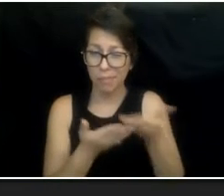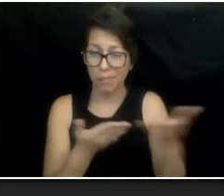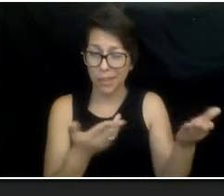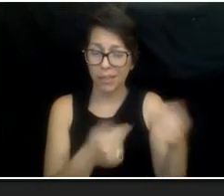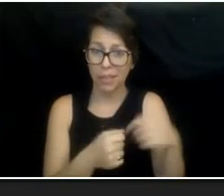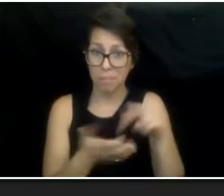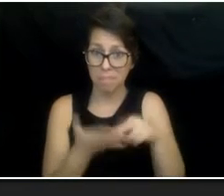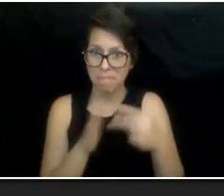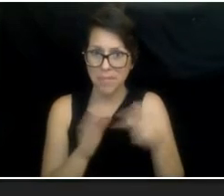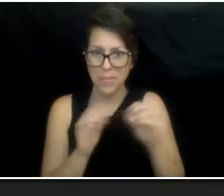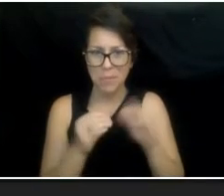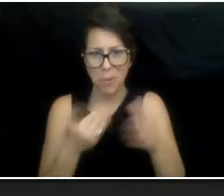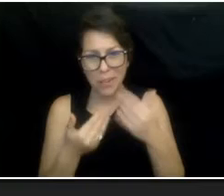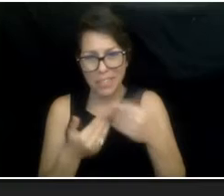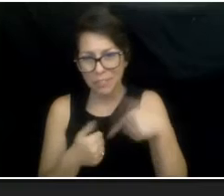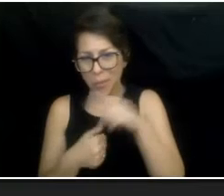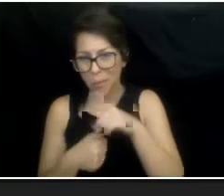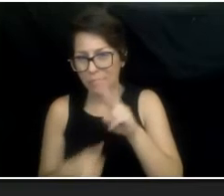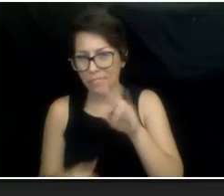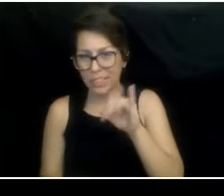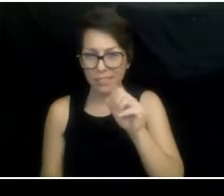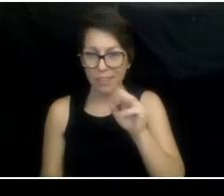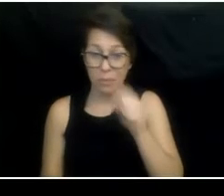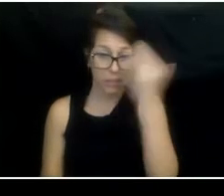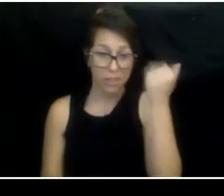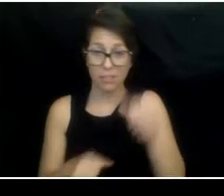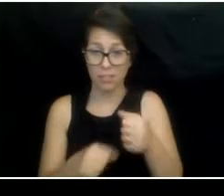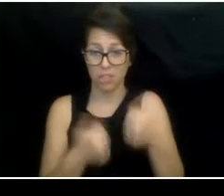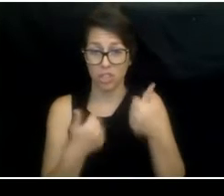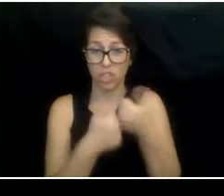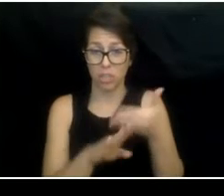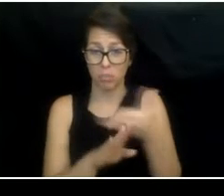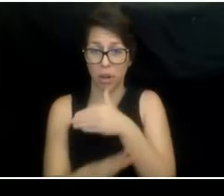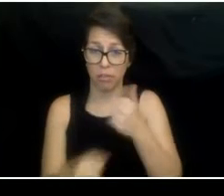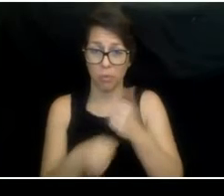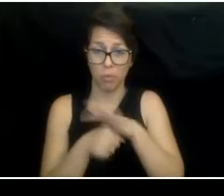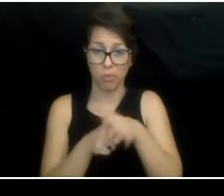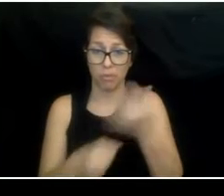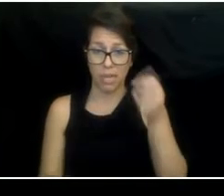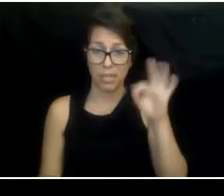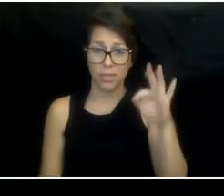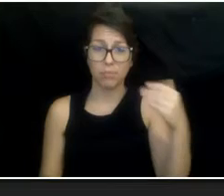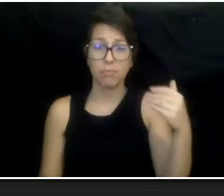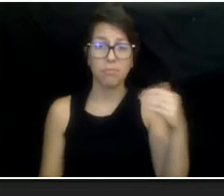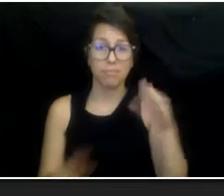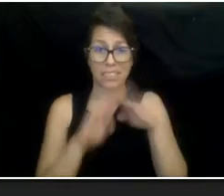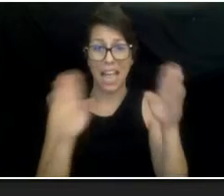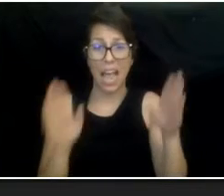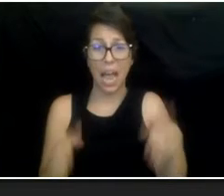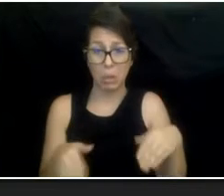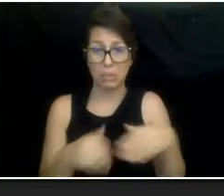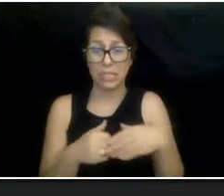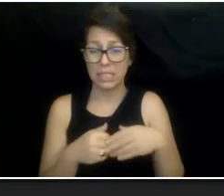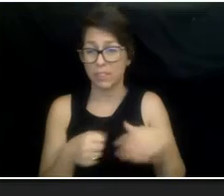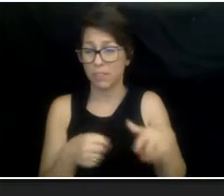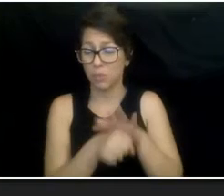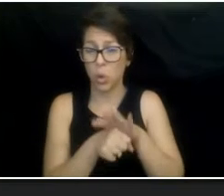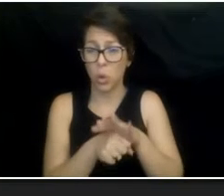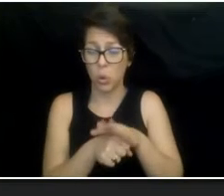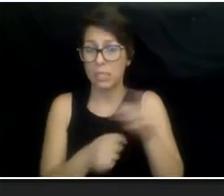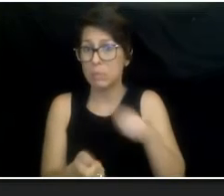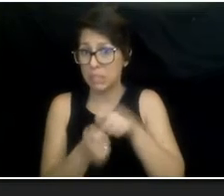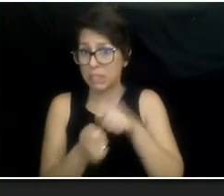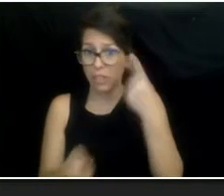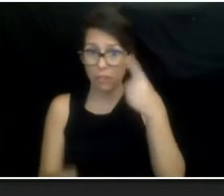forward because the understanding would be there's really no place else to go you're gonna have to return home so my question